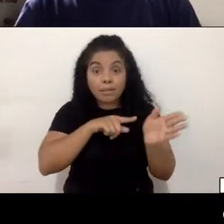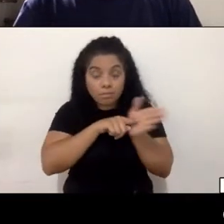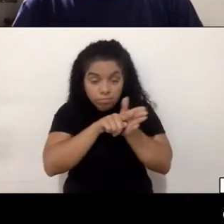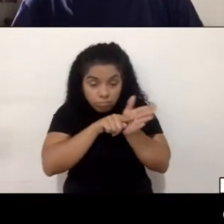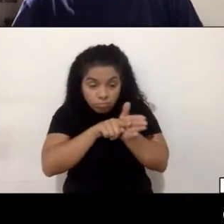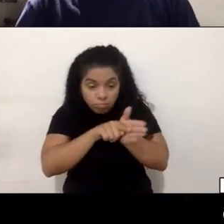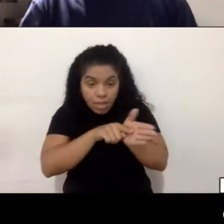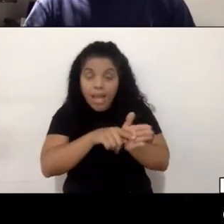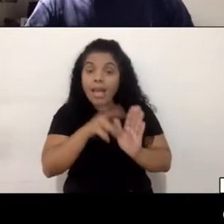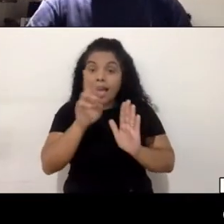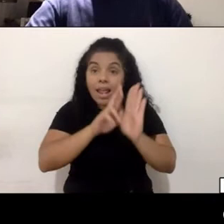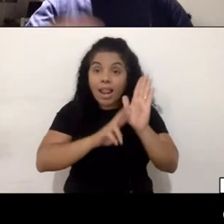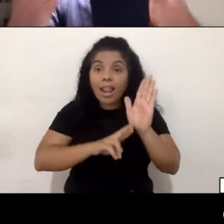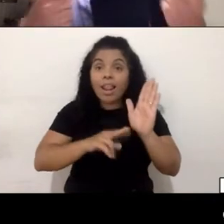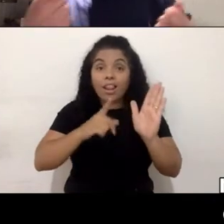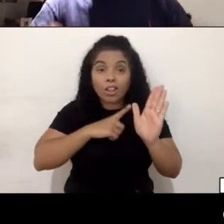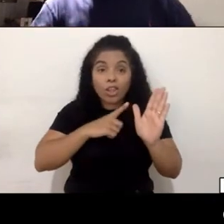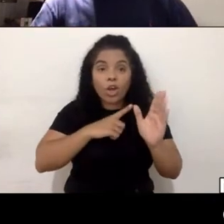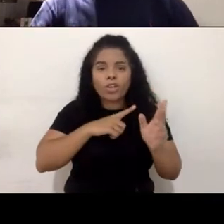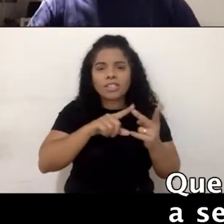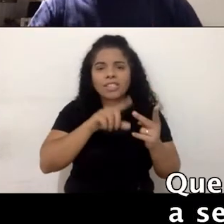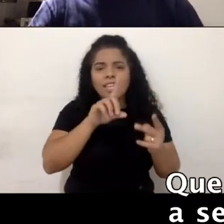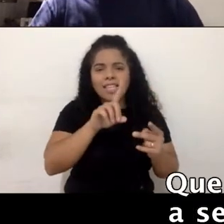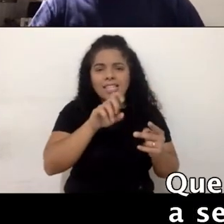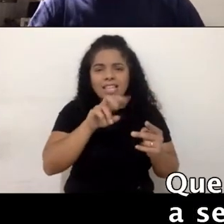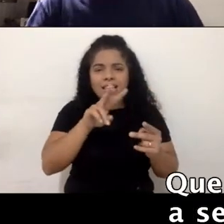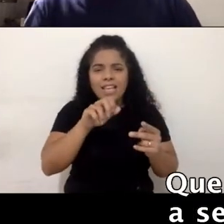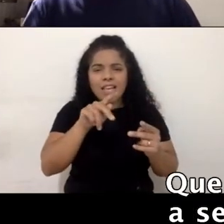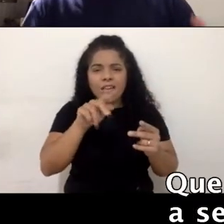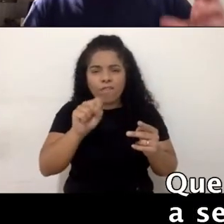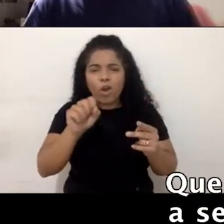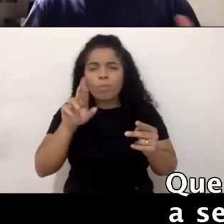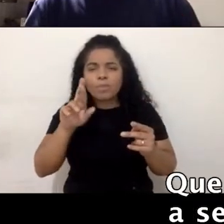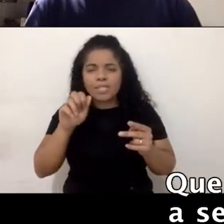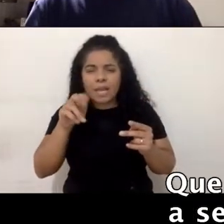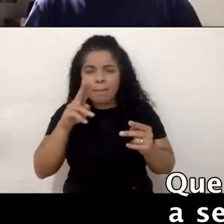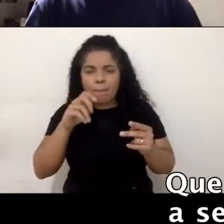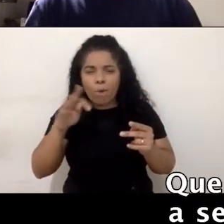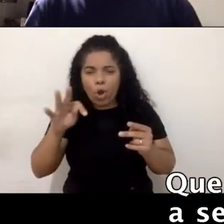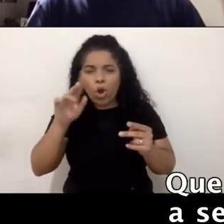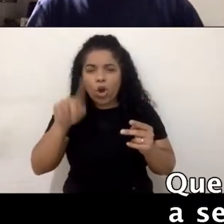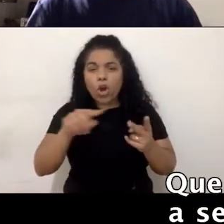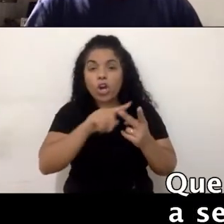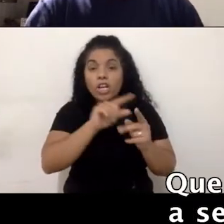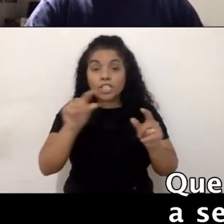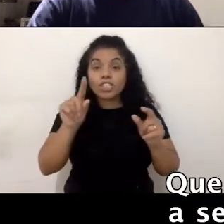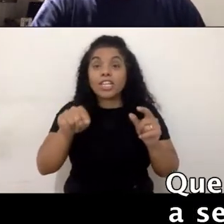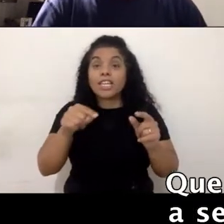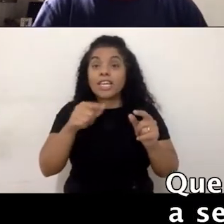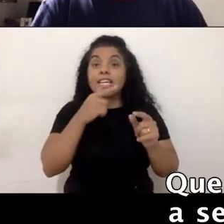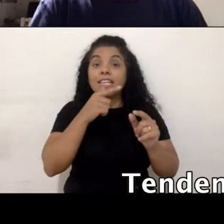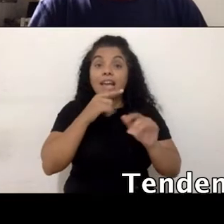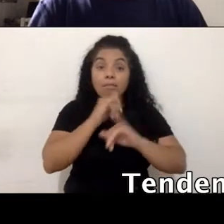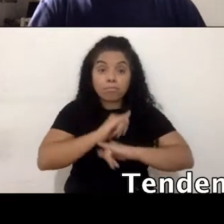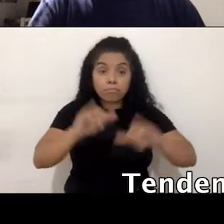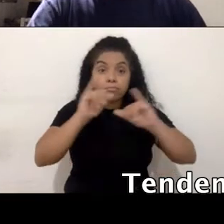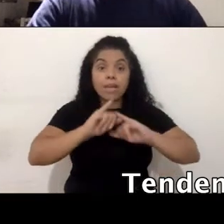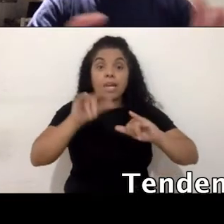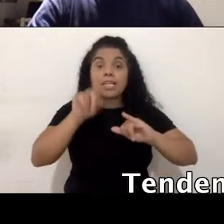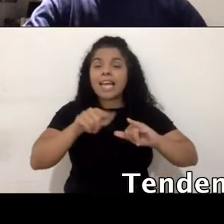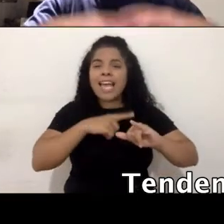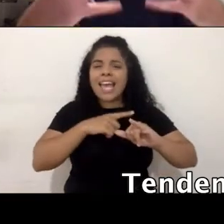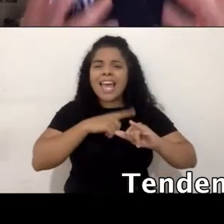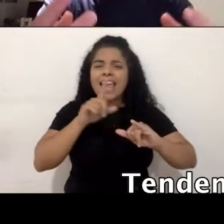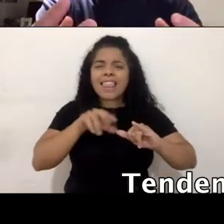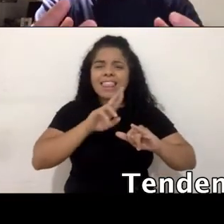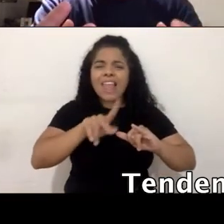shows that actually these are not trade-offs. That organizations don't tend to be good at one side of these or the other. They tend to be either good